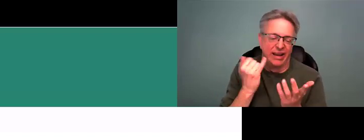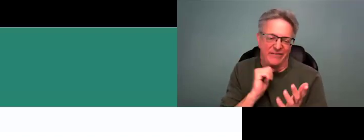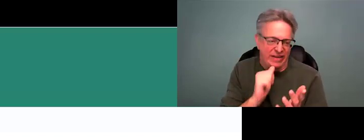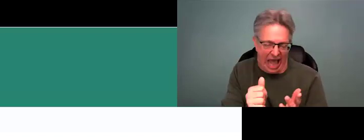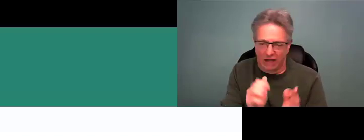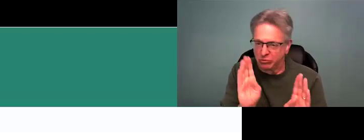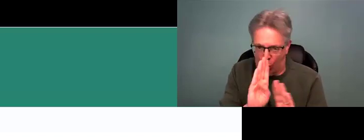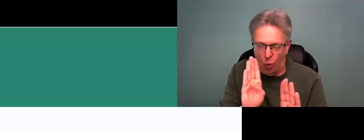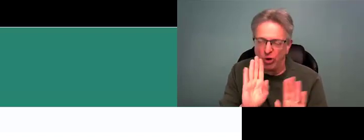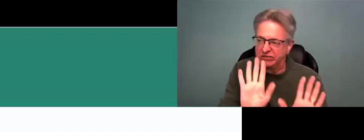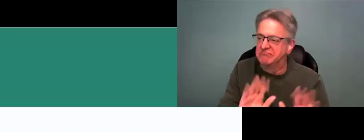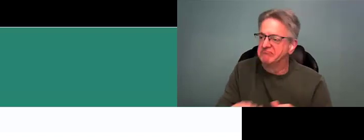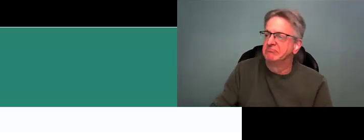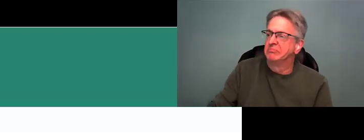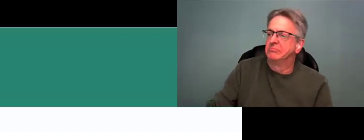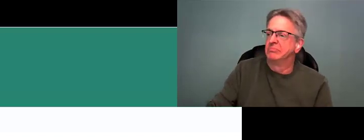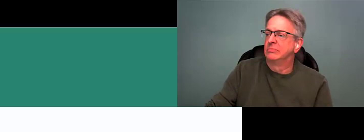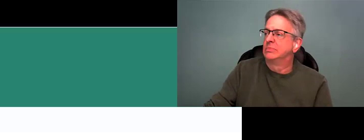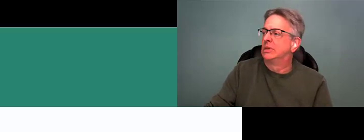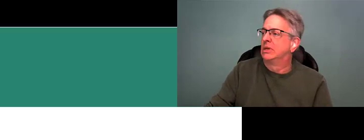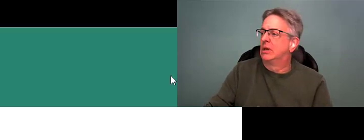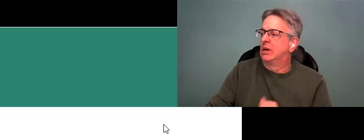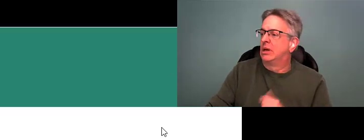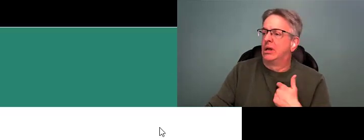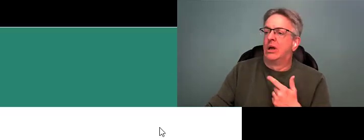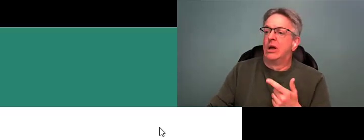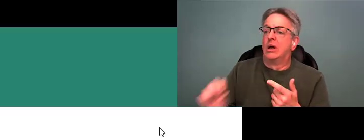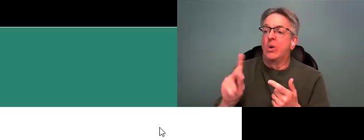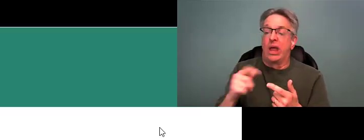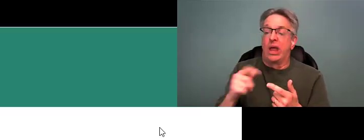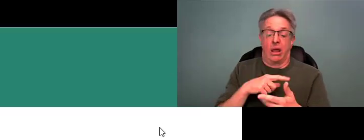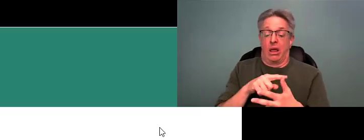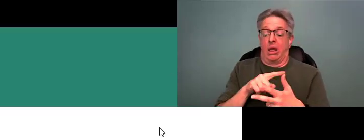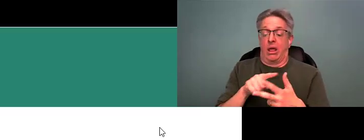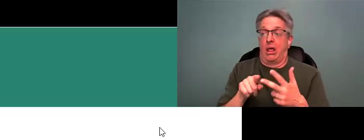able to pull that up in front of you, but if not, that's no big deal. That's all right.